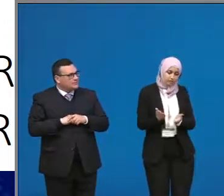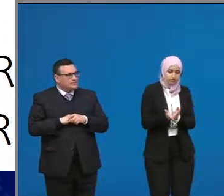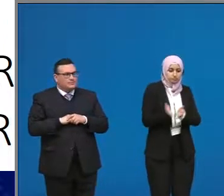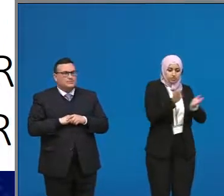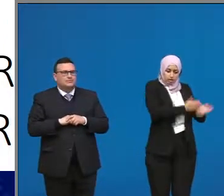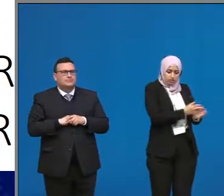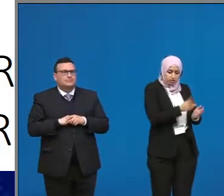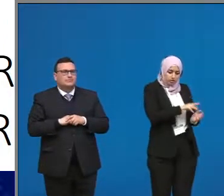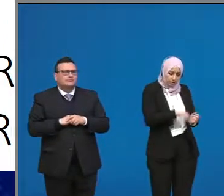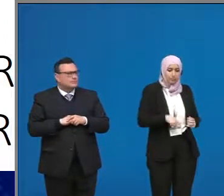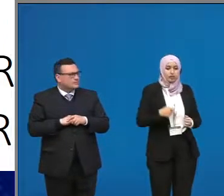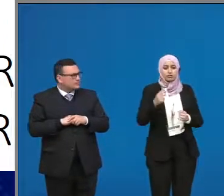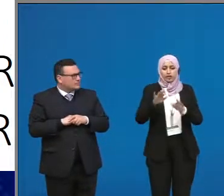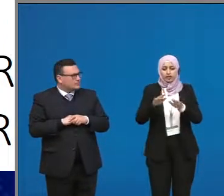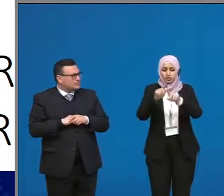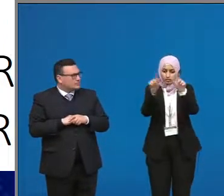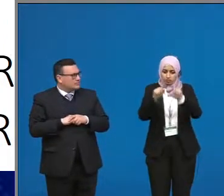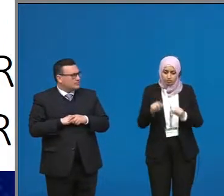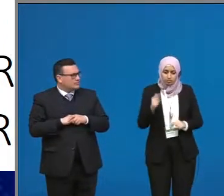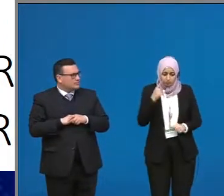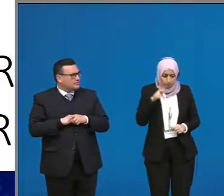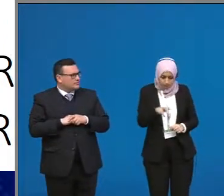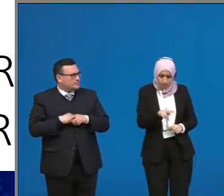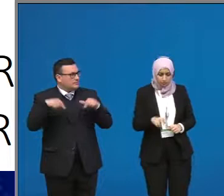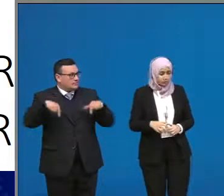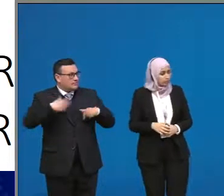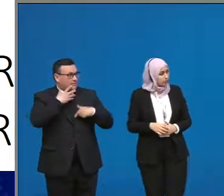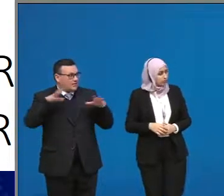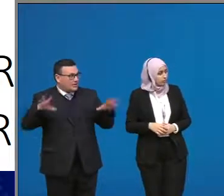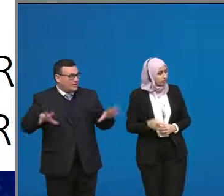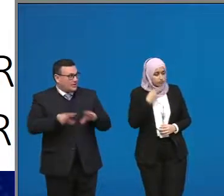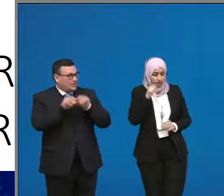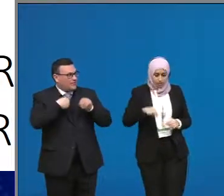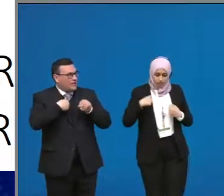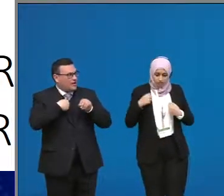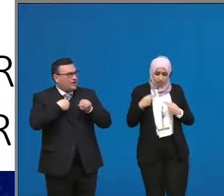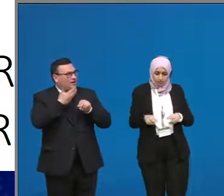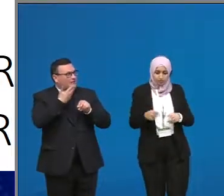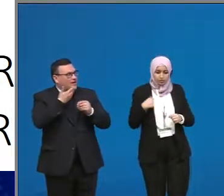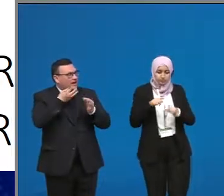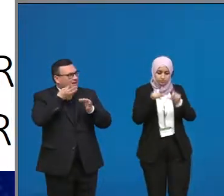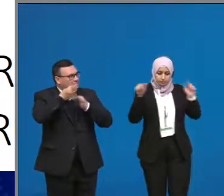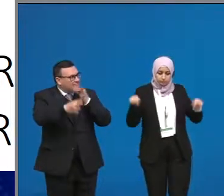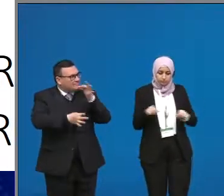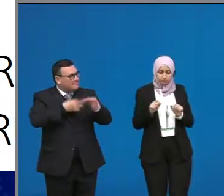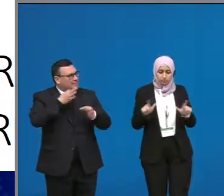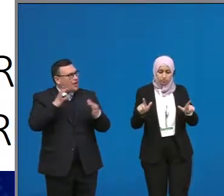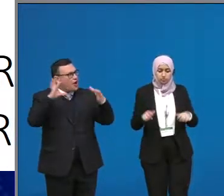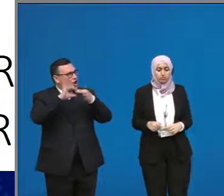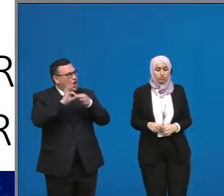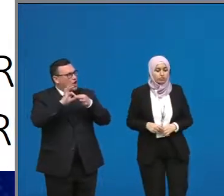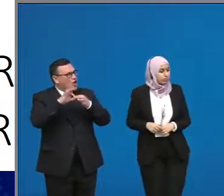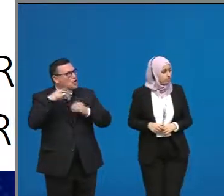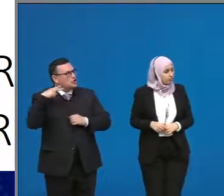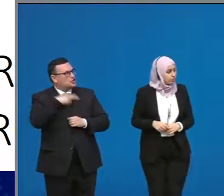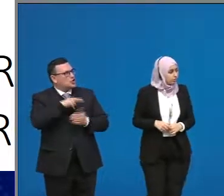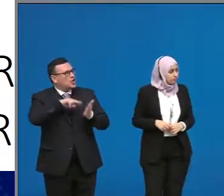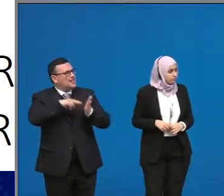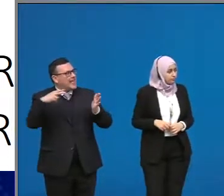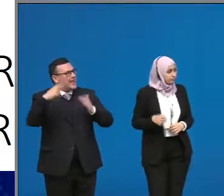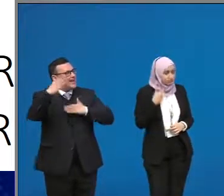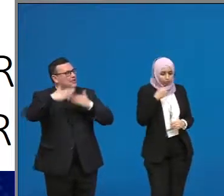will start my talk by proposing a framework for socio-technical